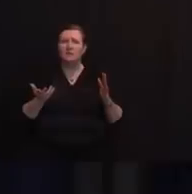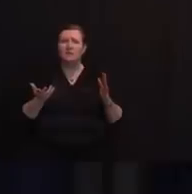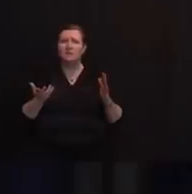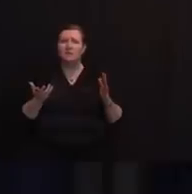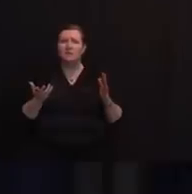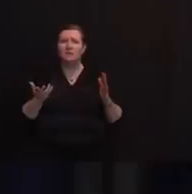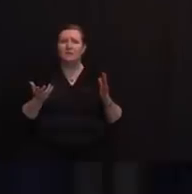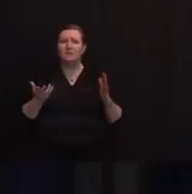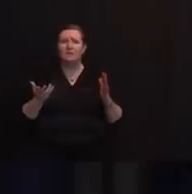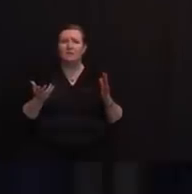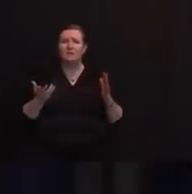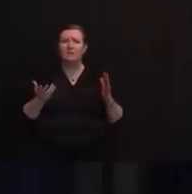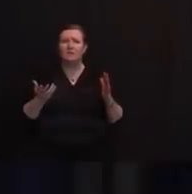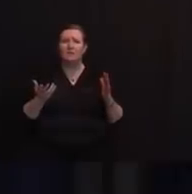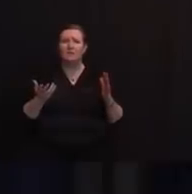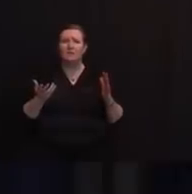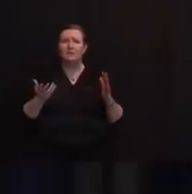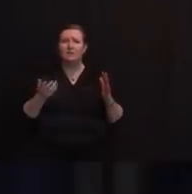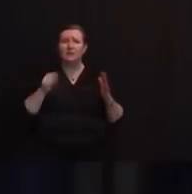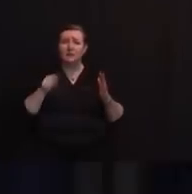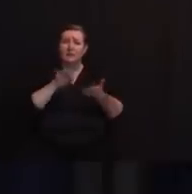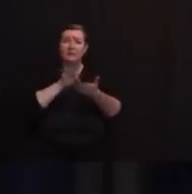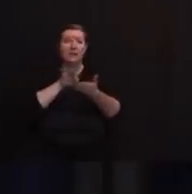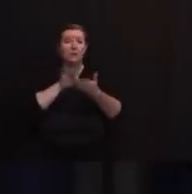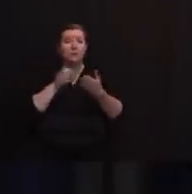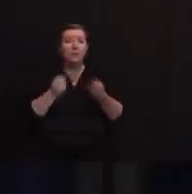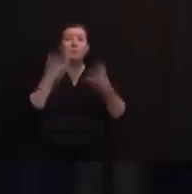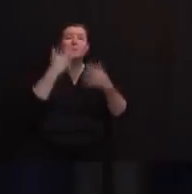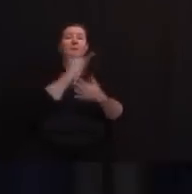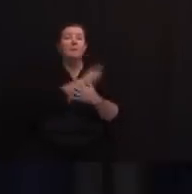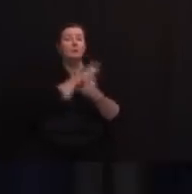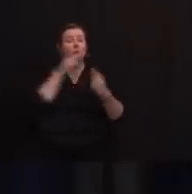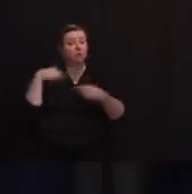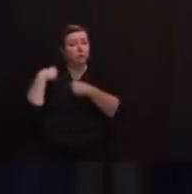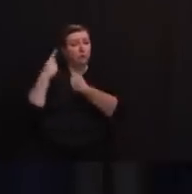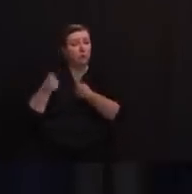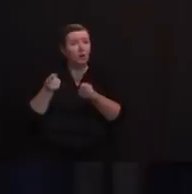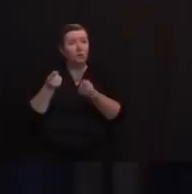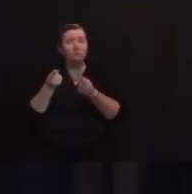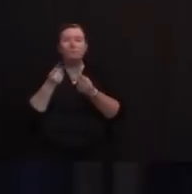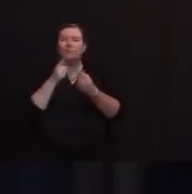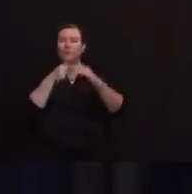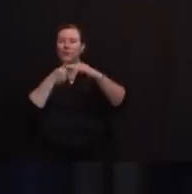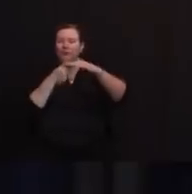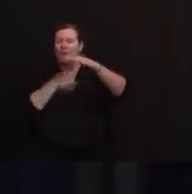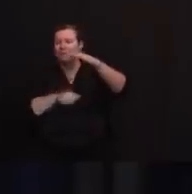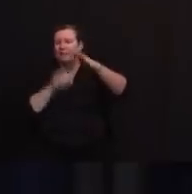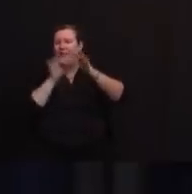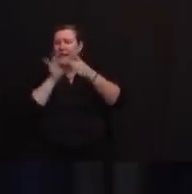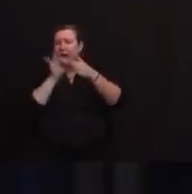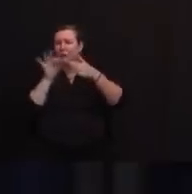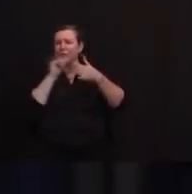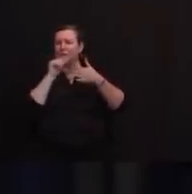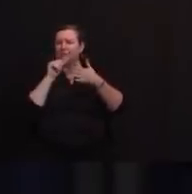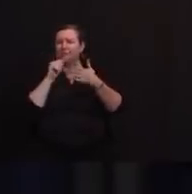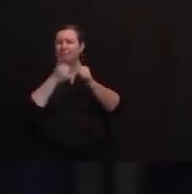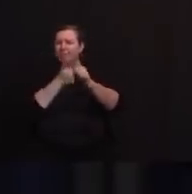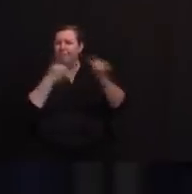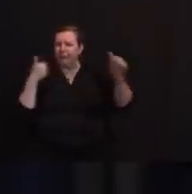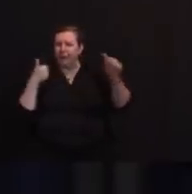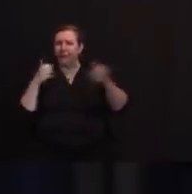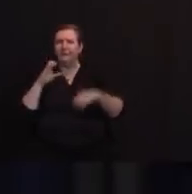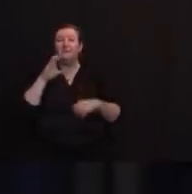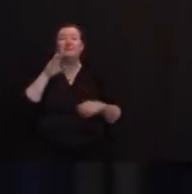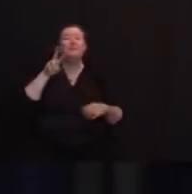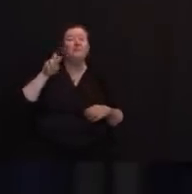are definitely underreported. I can give you an example with CVS and Walgreens. Our system